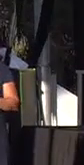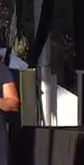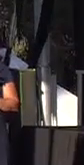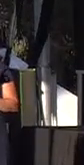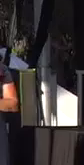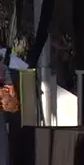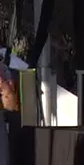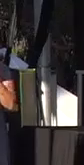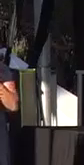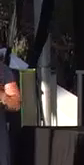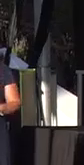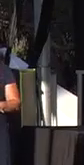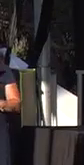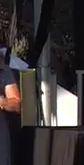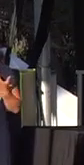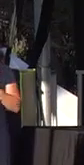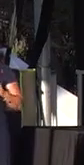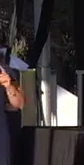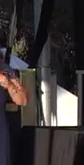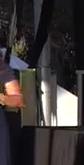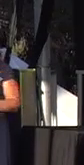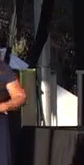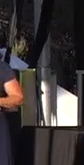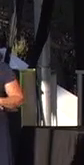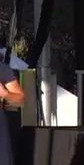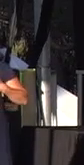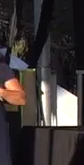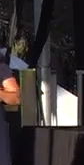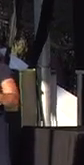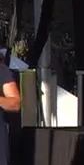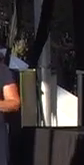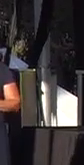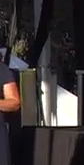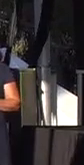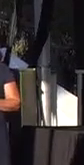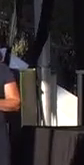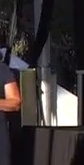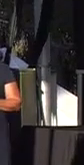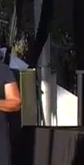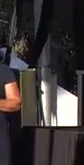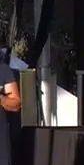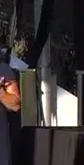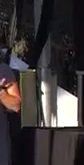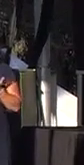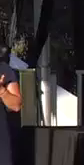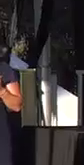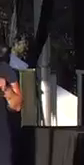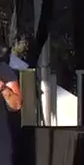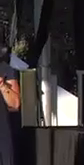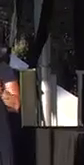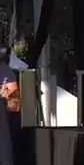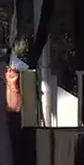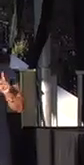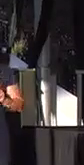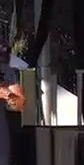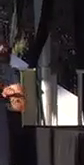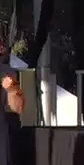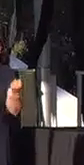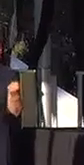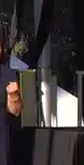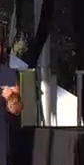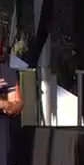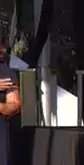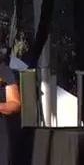Americans and all are able to enjoy our parade. Okay, she writes the blog People Aren't Broken and